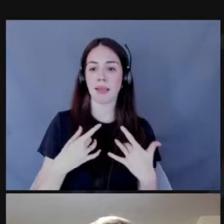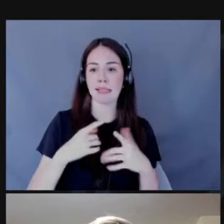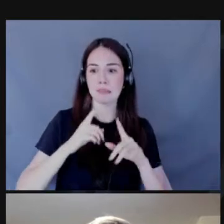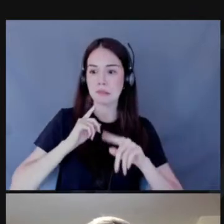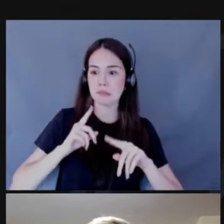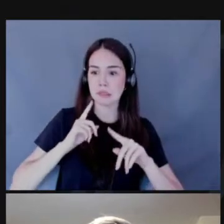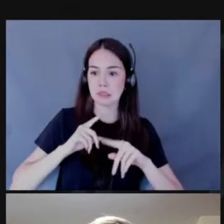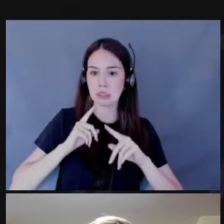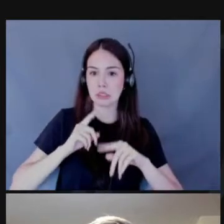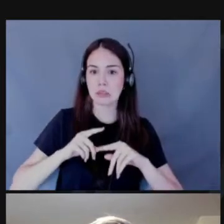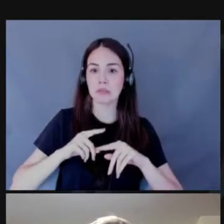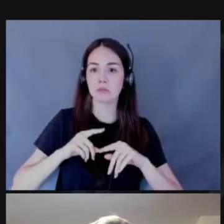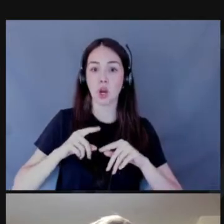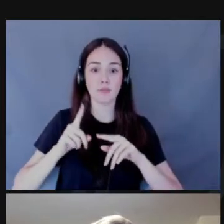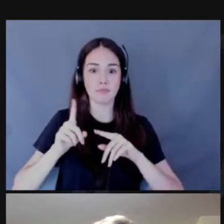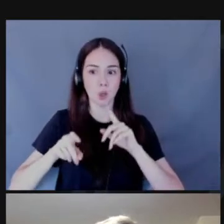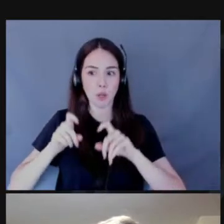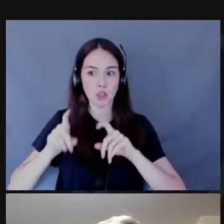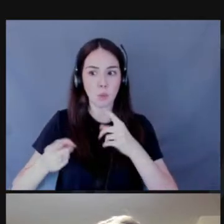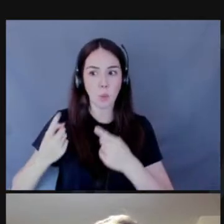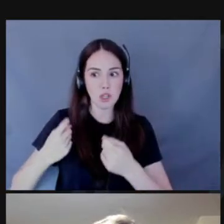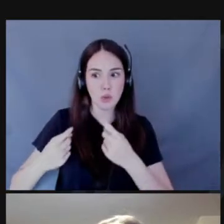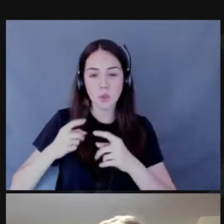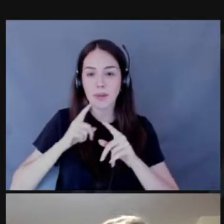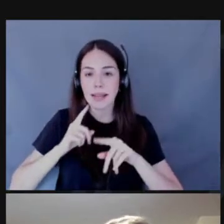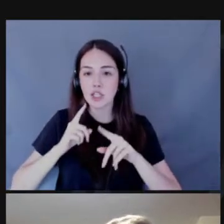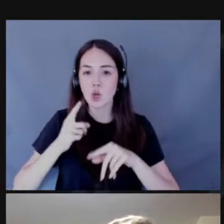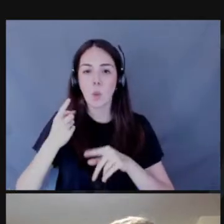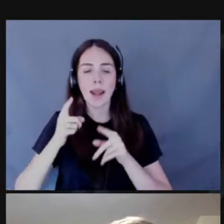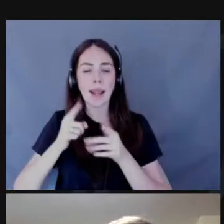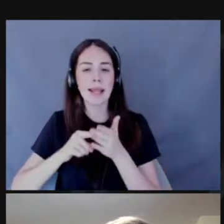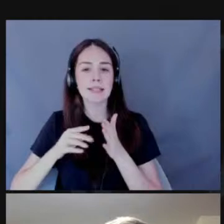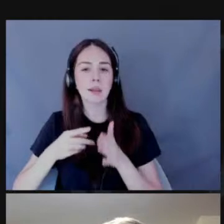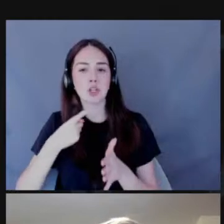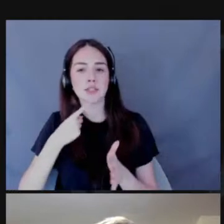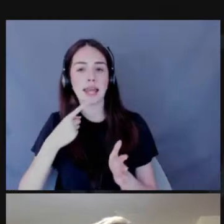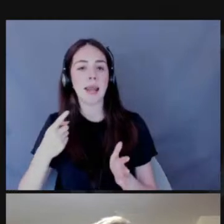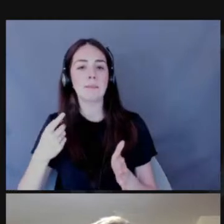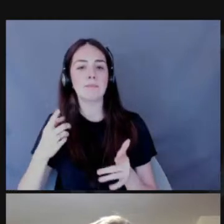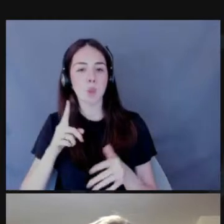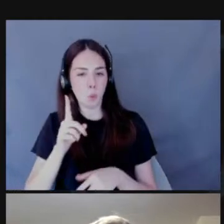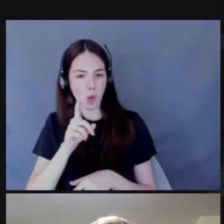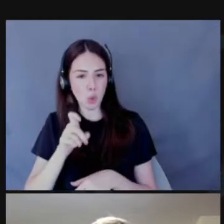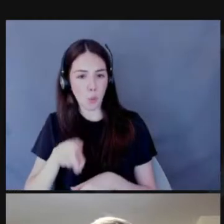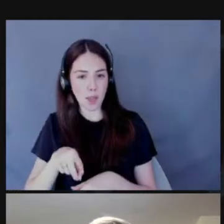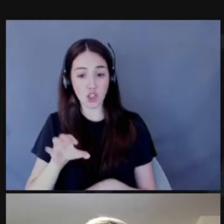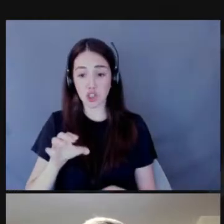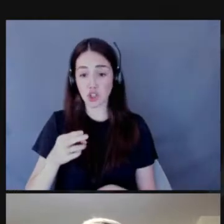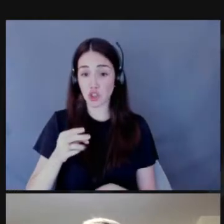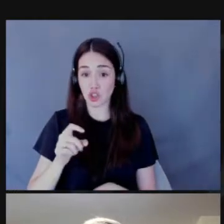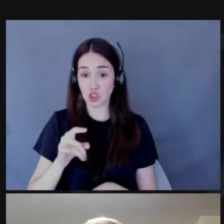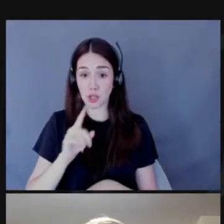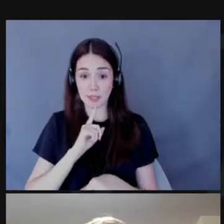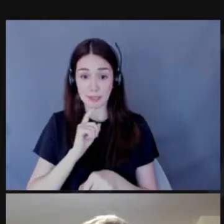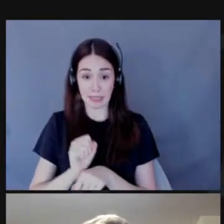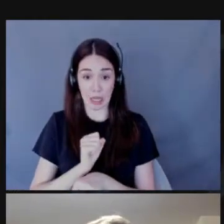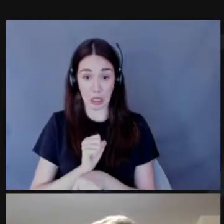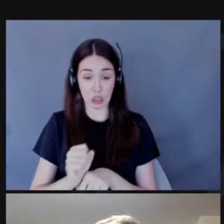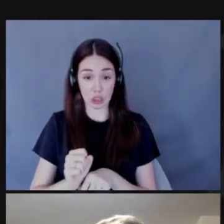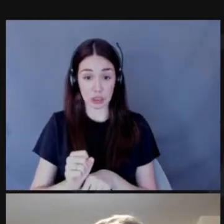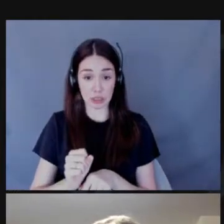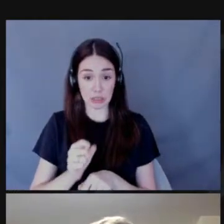And one of my examiners said, I have one question for you. Is Chessie real? And